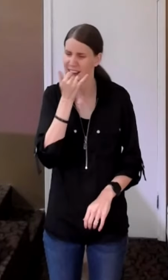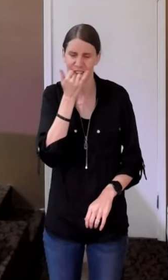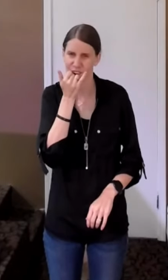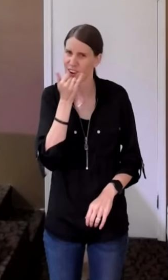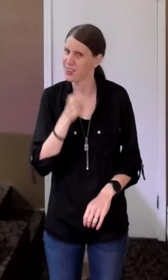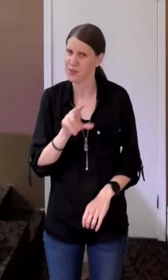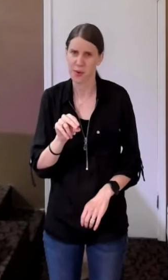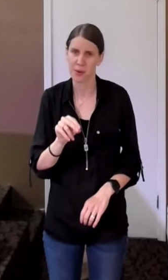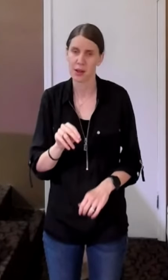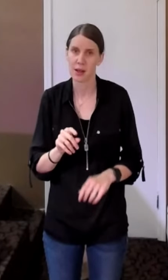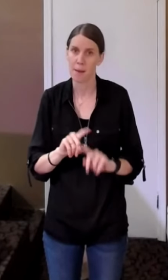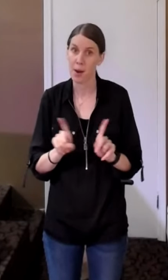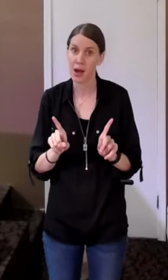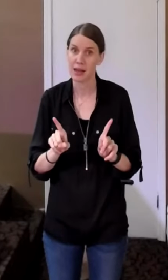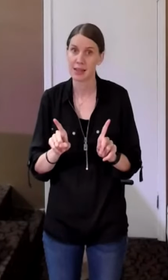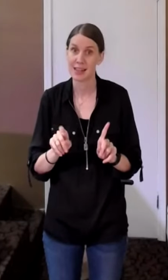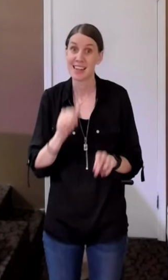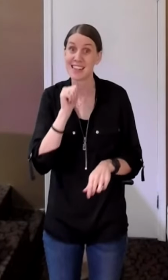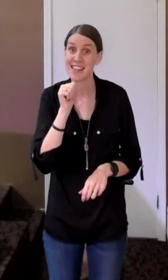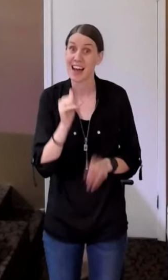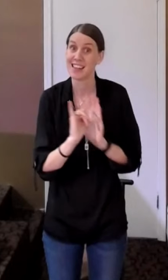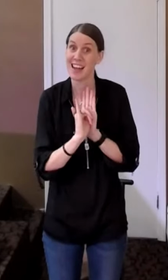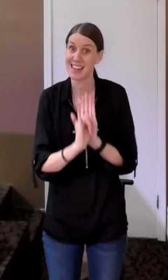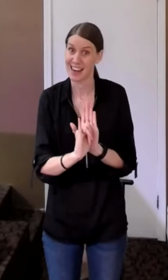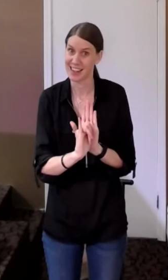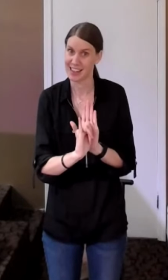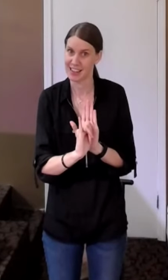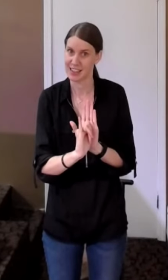things. But it should not be your identity.